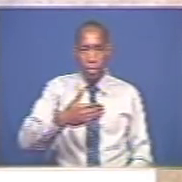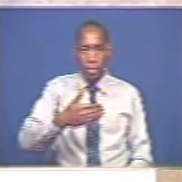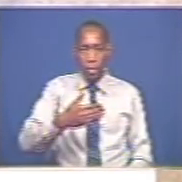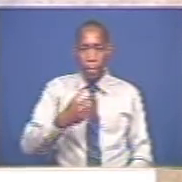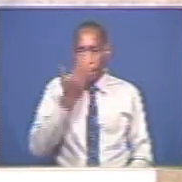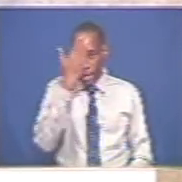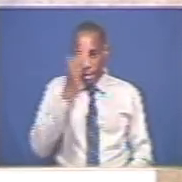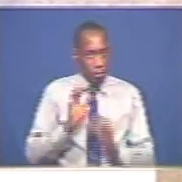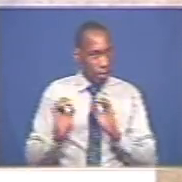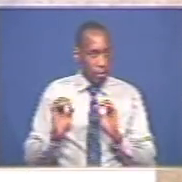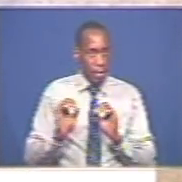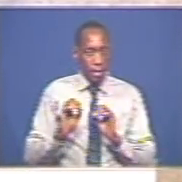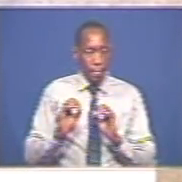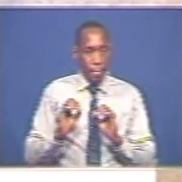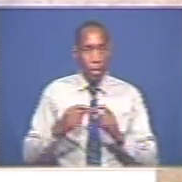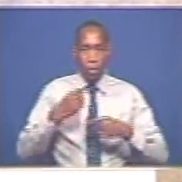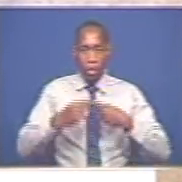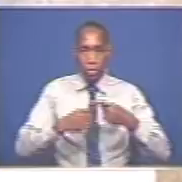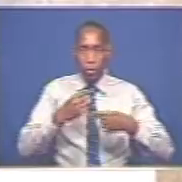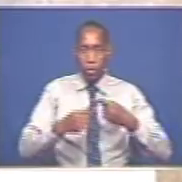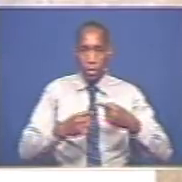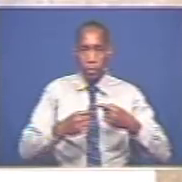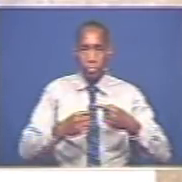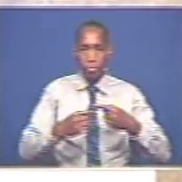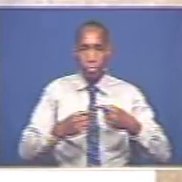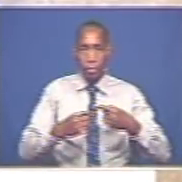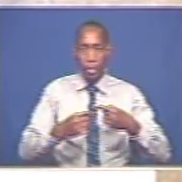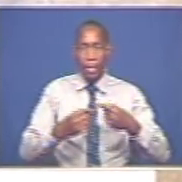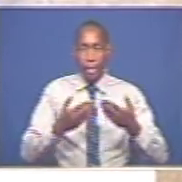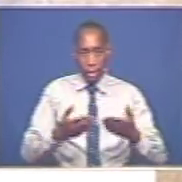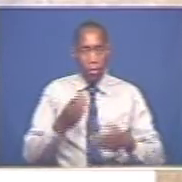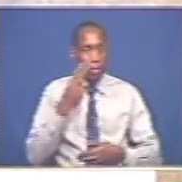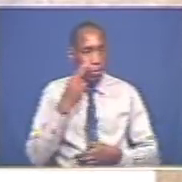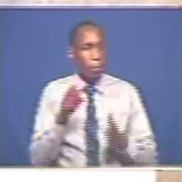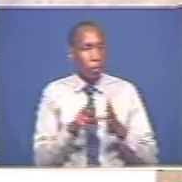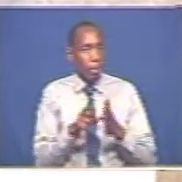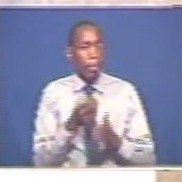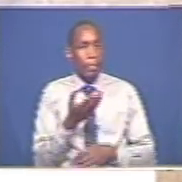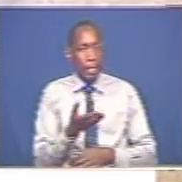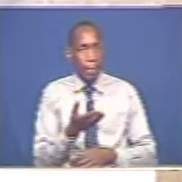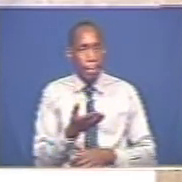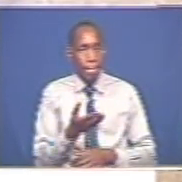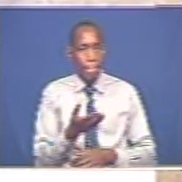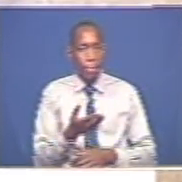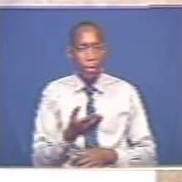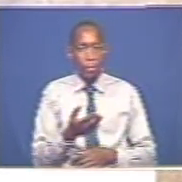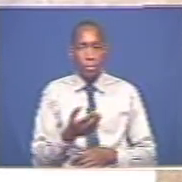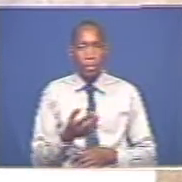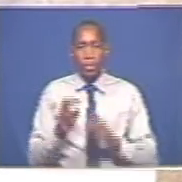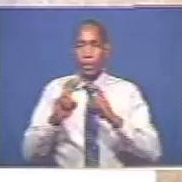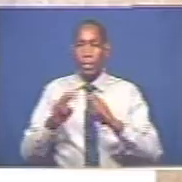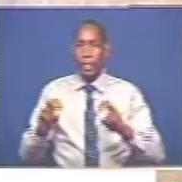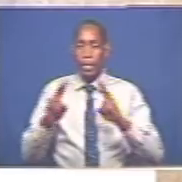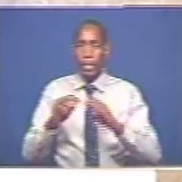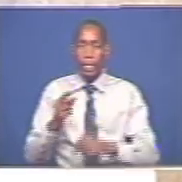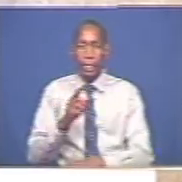Mm. And that went on for a while, and I realized this is now a problem. So I went to seek for help. For